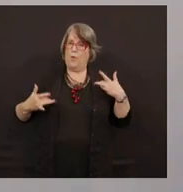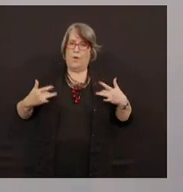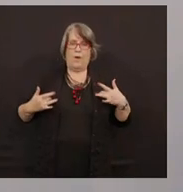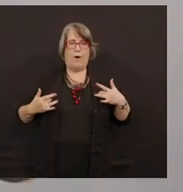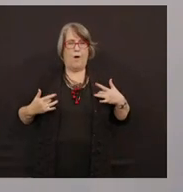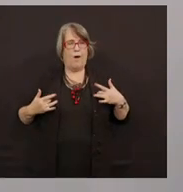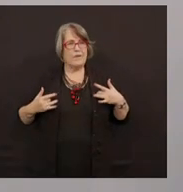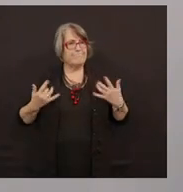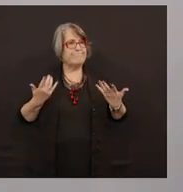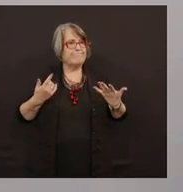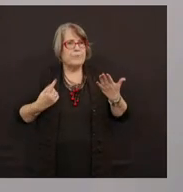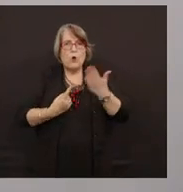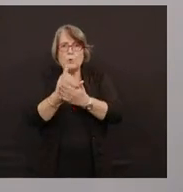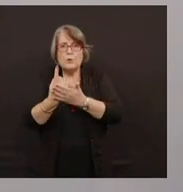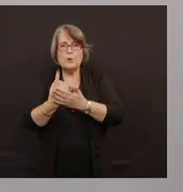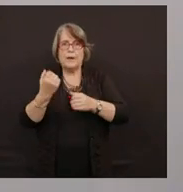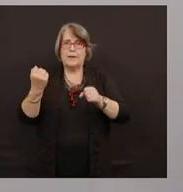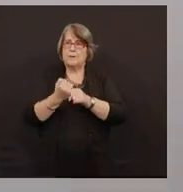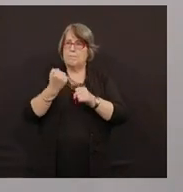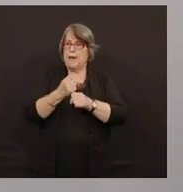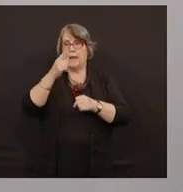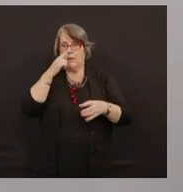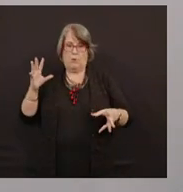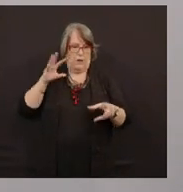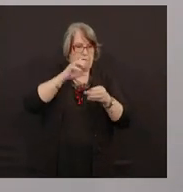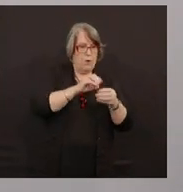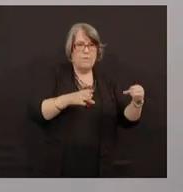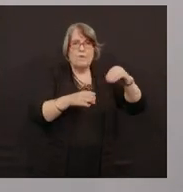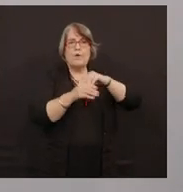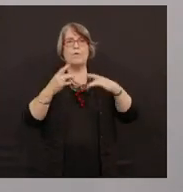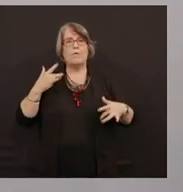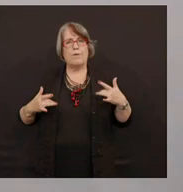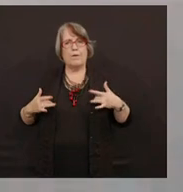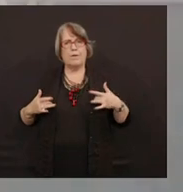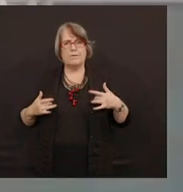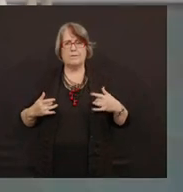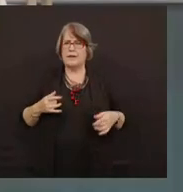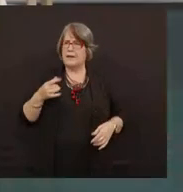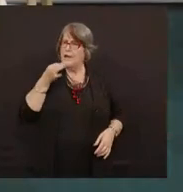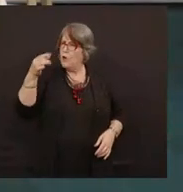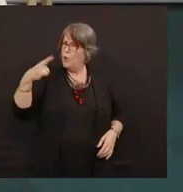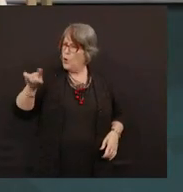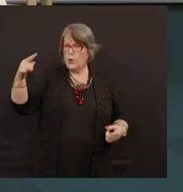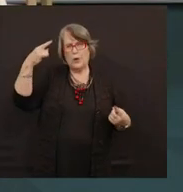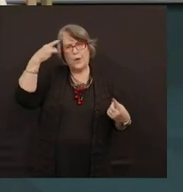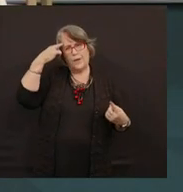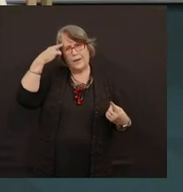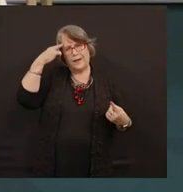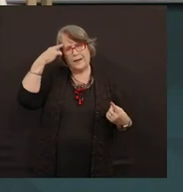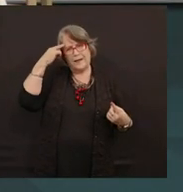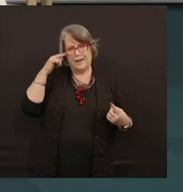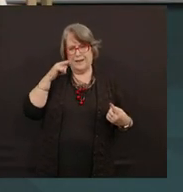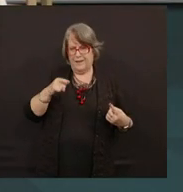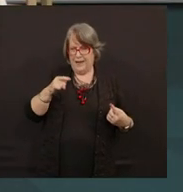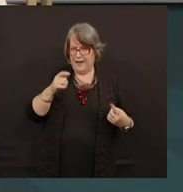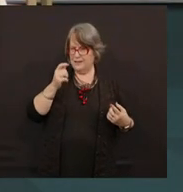chances that bring people and those natural safeguards into your life. And why do you think, given that it is almost